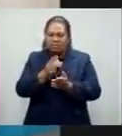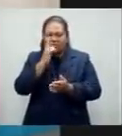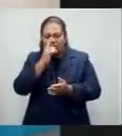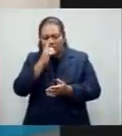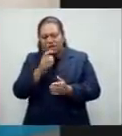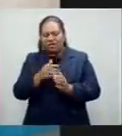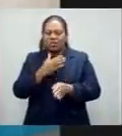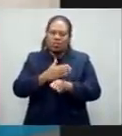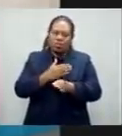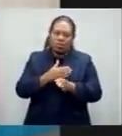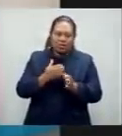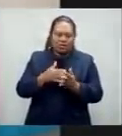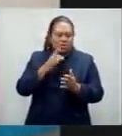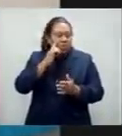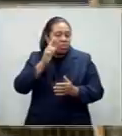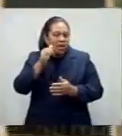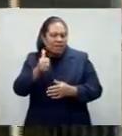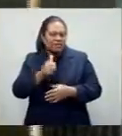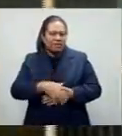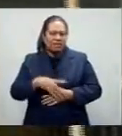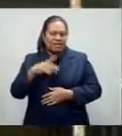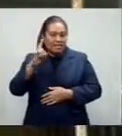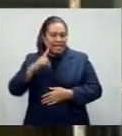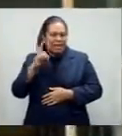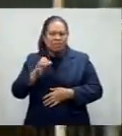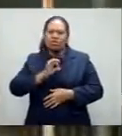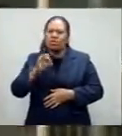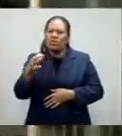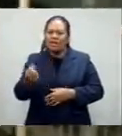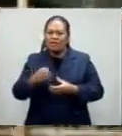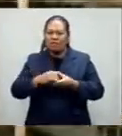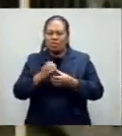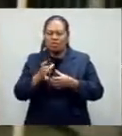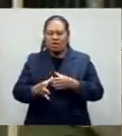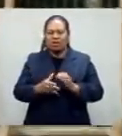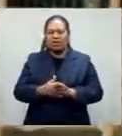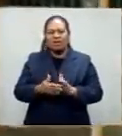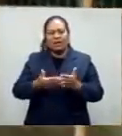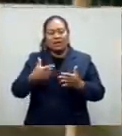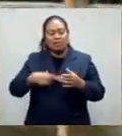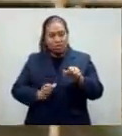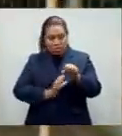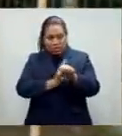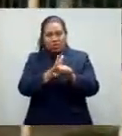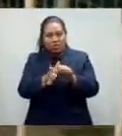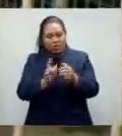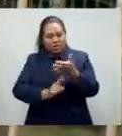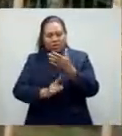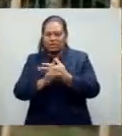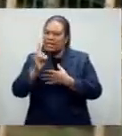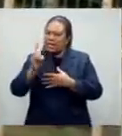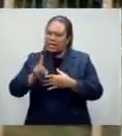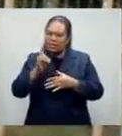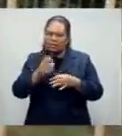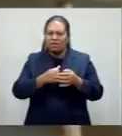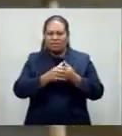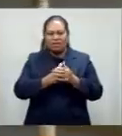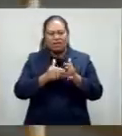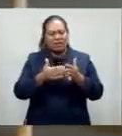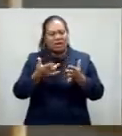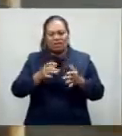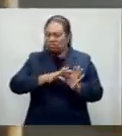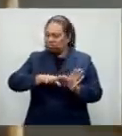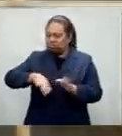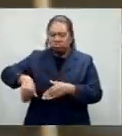more kind and look after the stray in your neighborhood. As Fiji continues to grapple with the pandemic, our animal friends are often